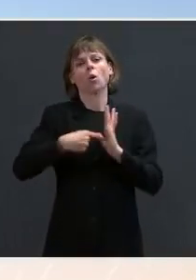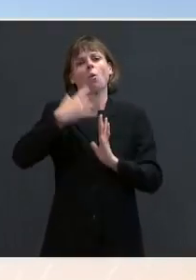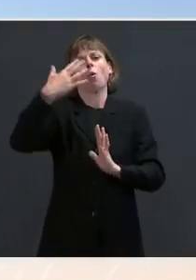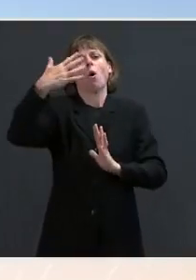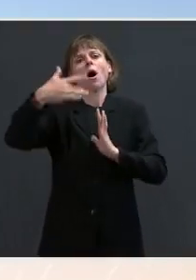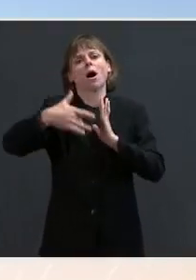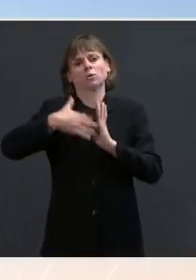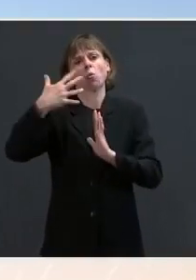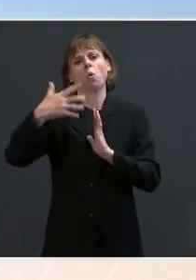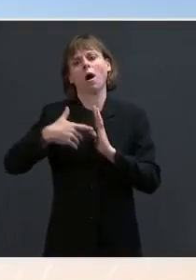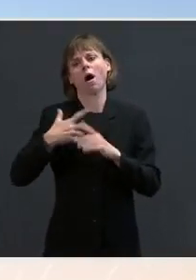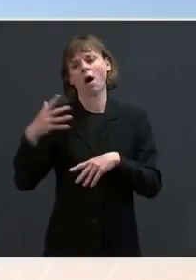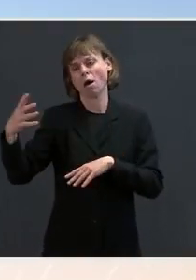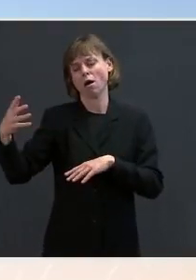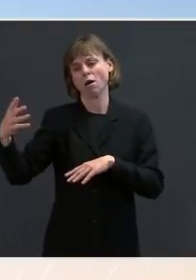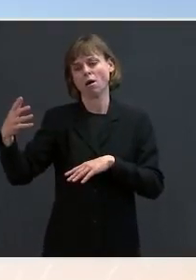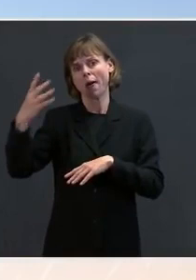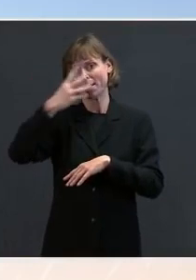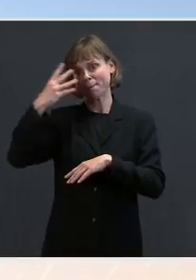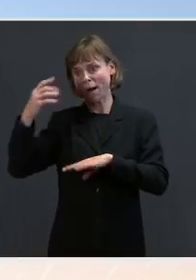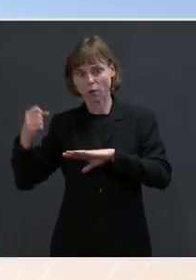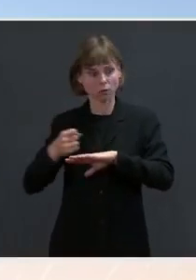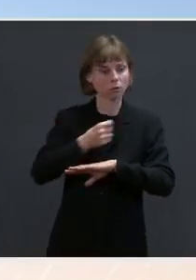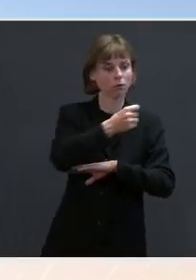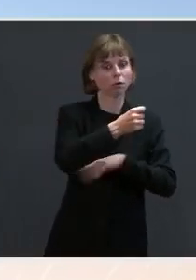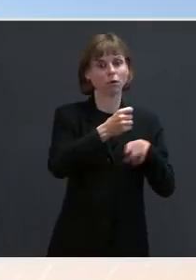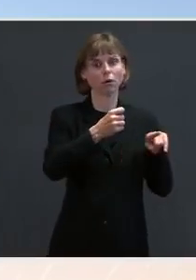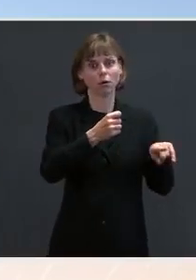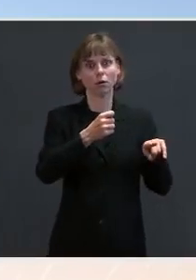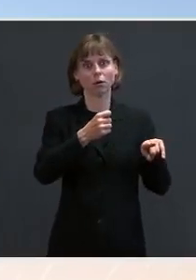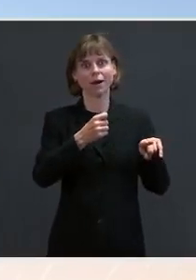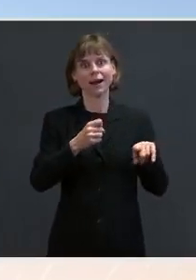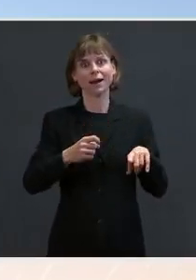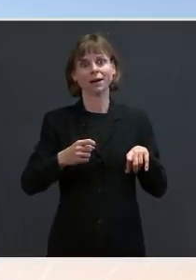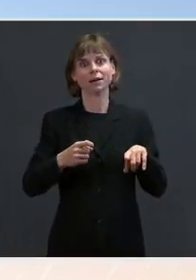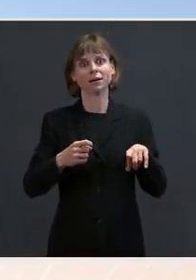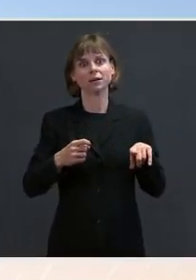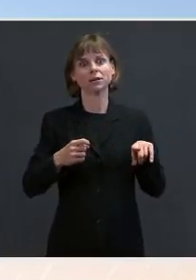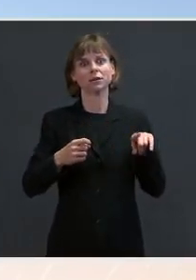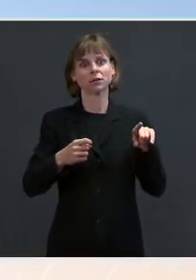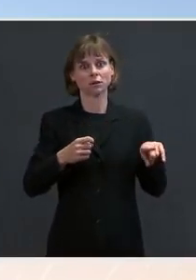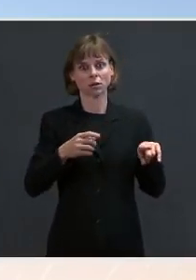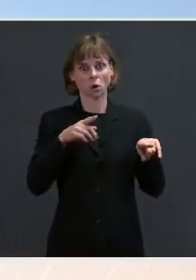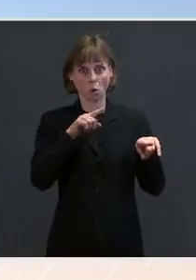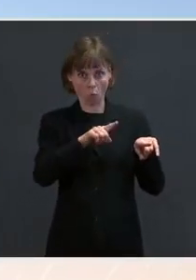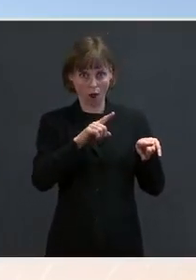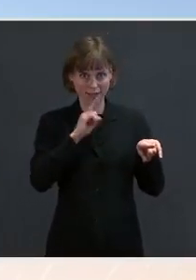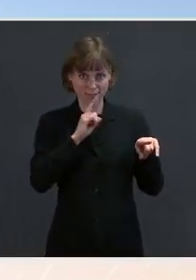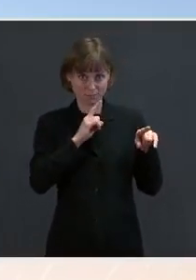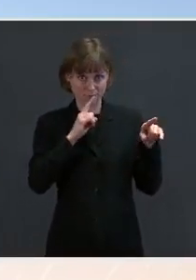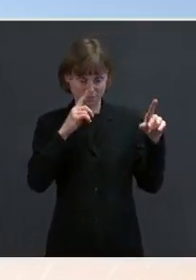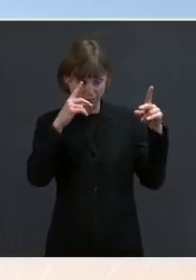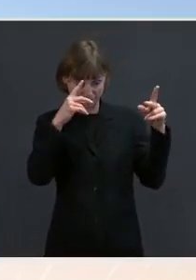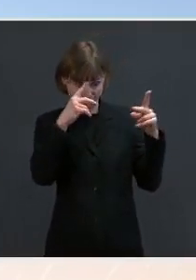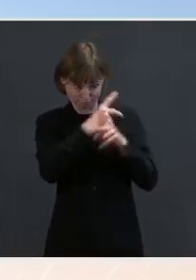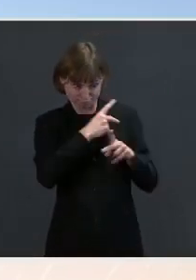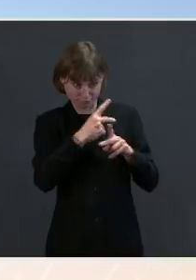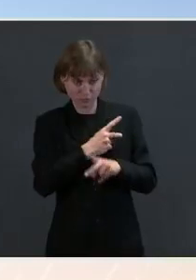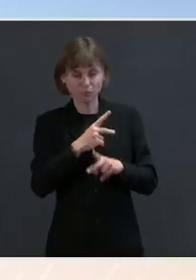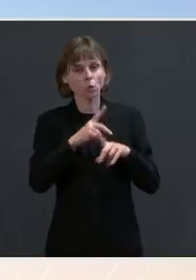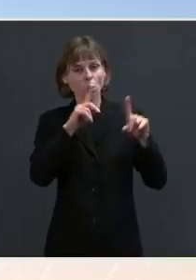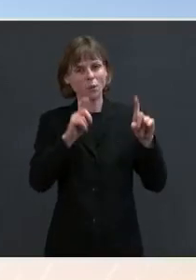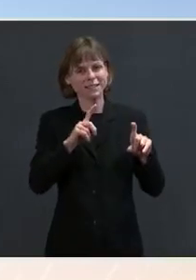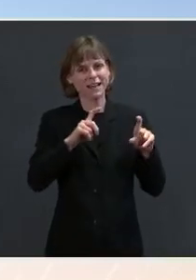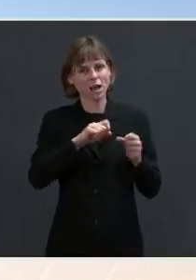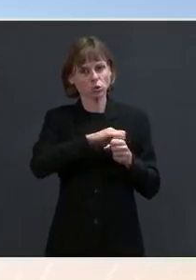placed in alternatives to detention while their cases are being adjudicated, testing for COVID-19 is done at the state and local level